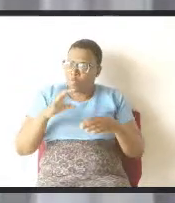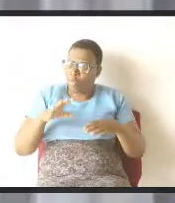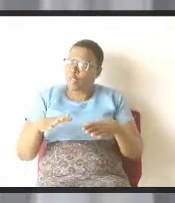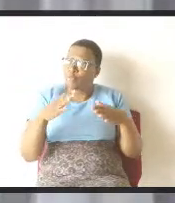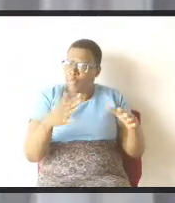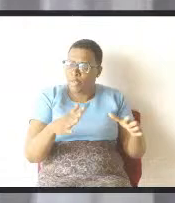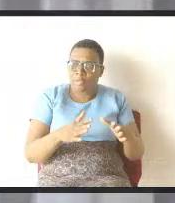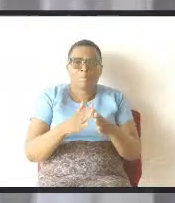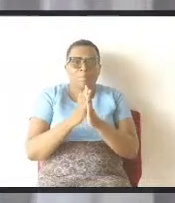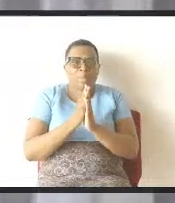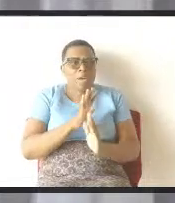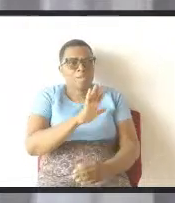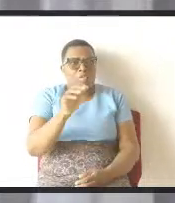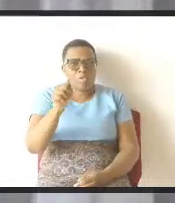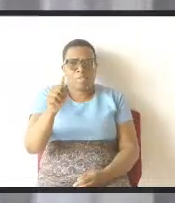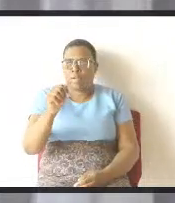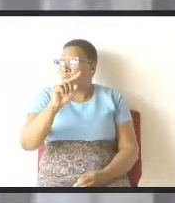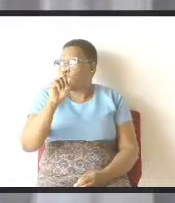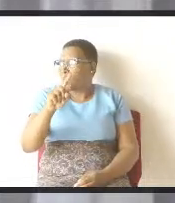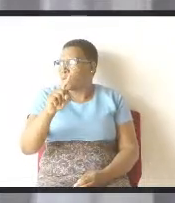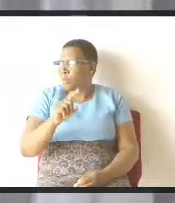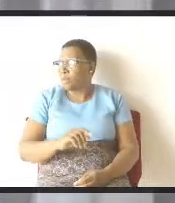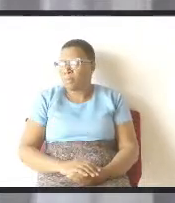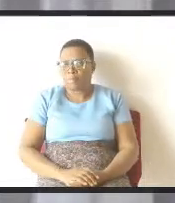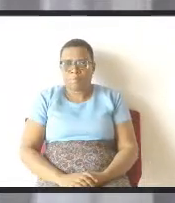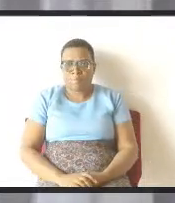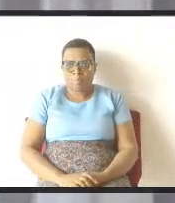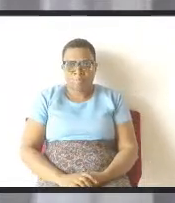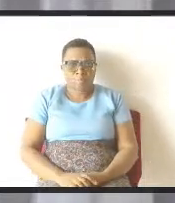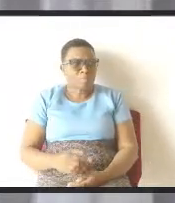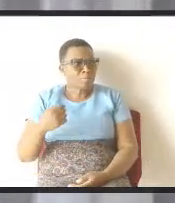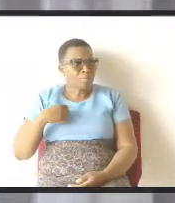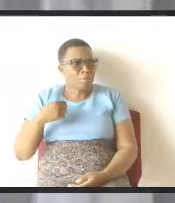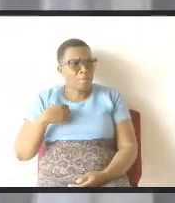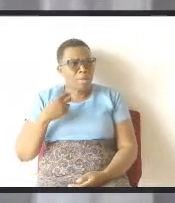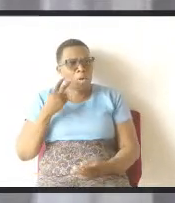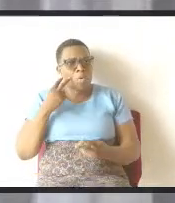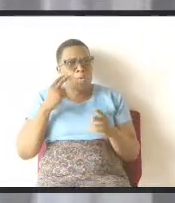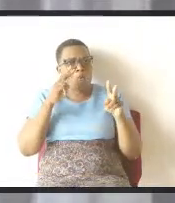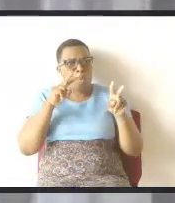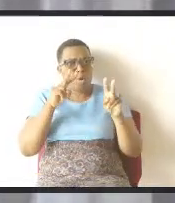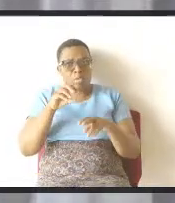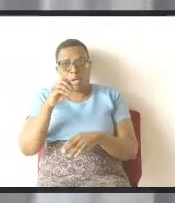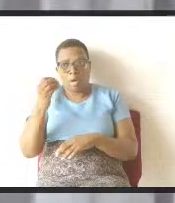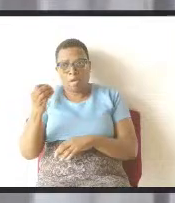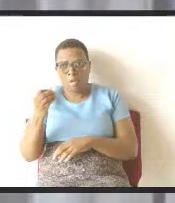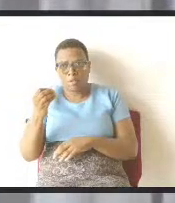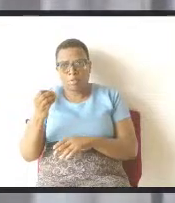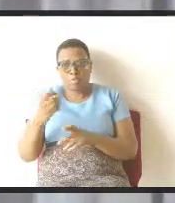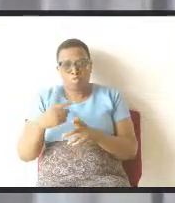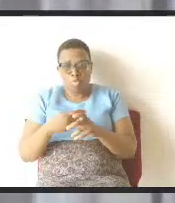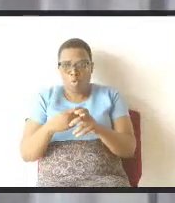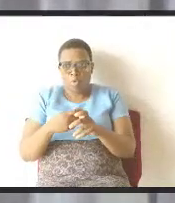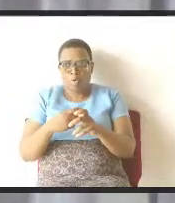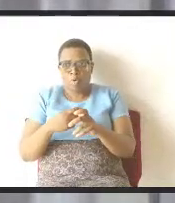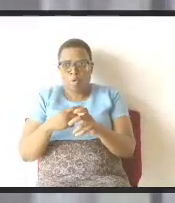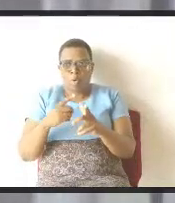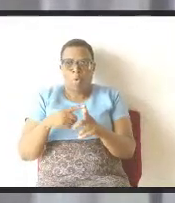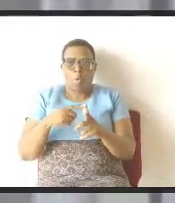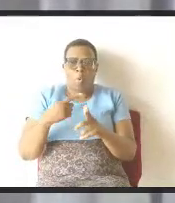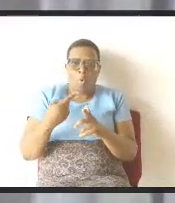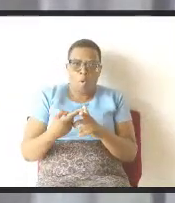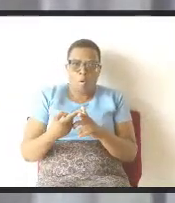ask yourself the question, have I been one of those just watching other Christians run?